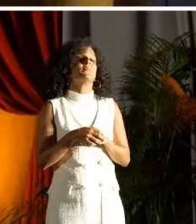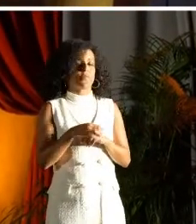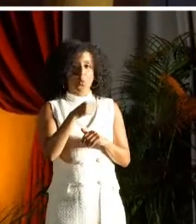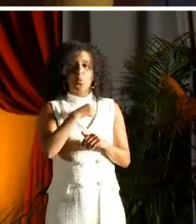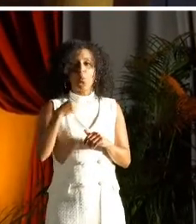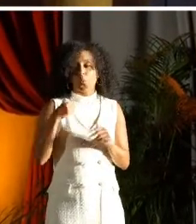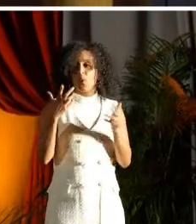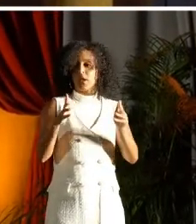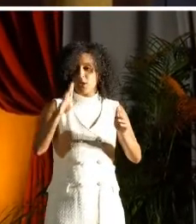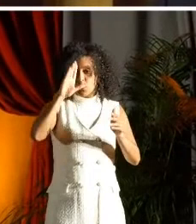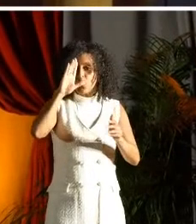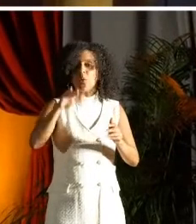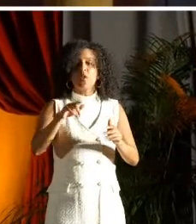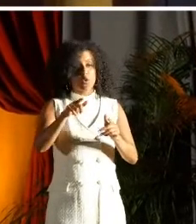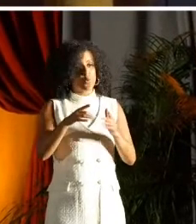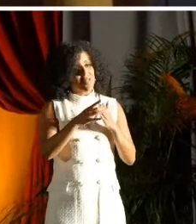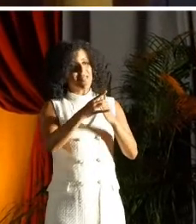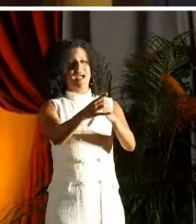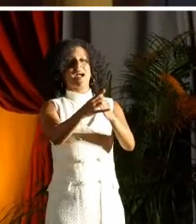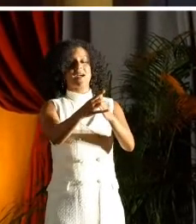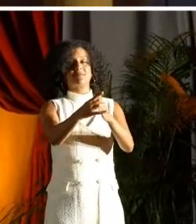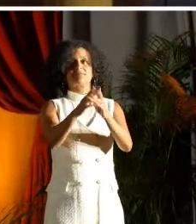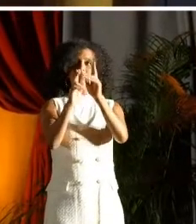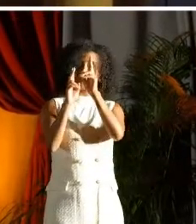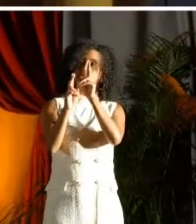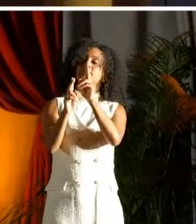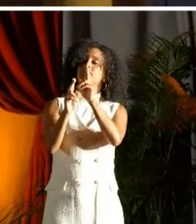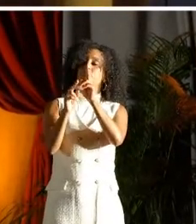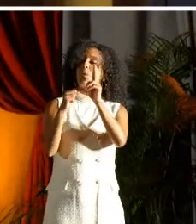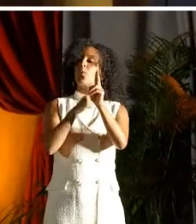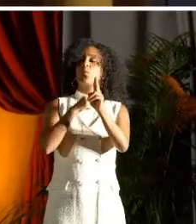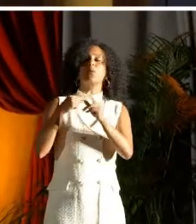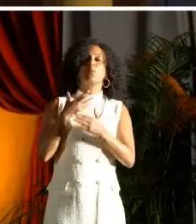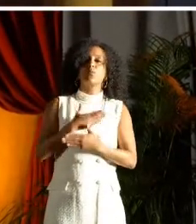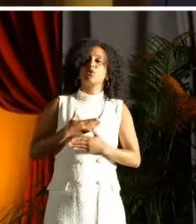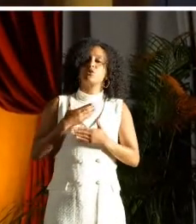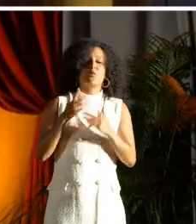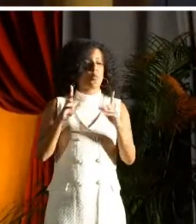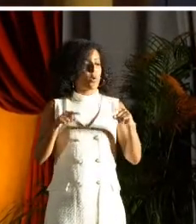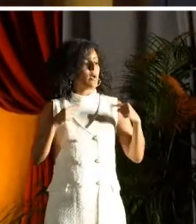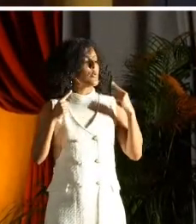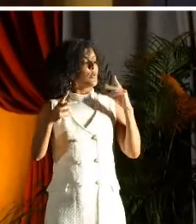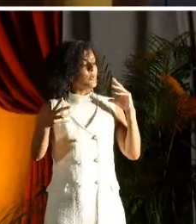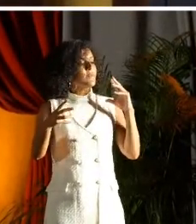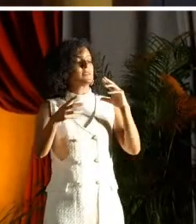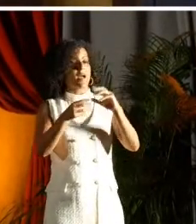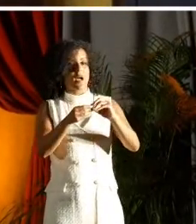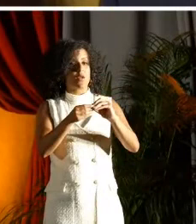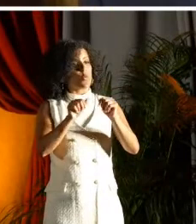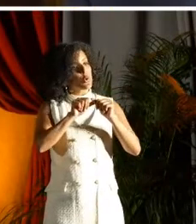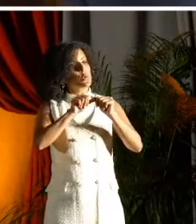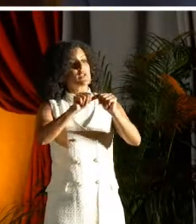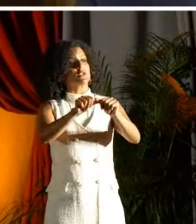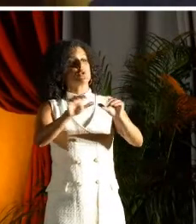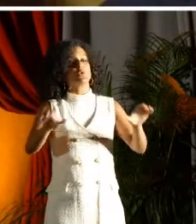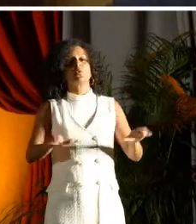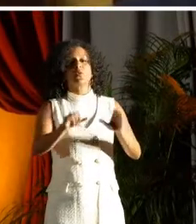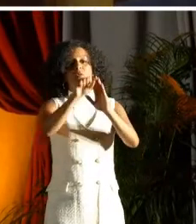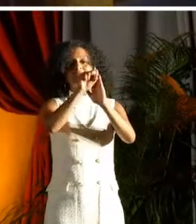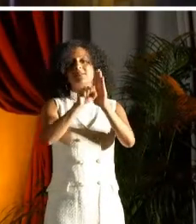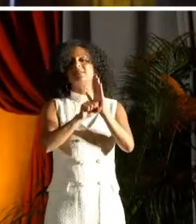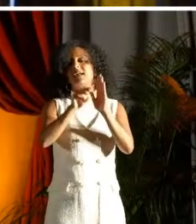we know that you've led the way. And we are so appreciative of what you have done and what you continue to do for the state of